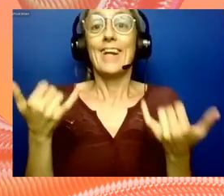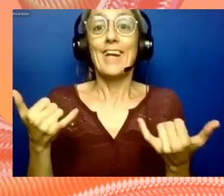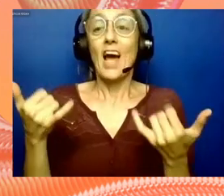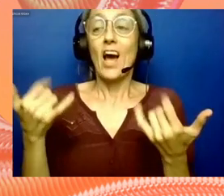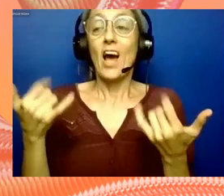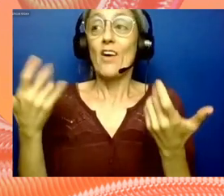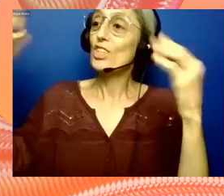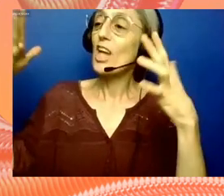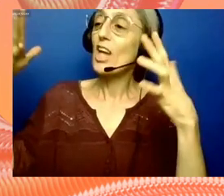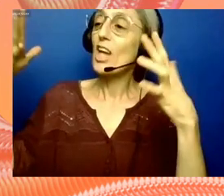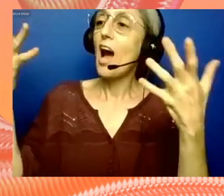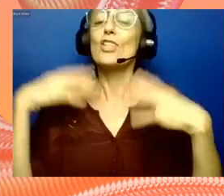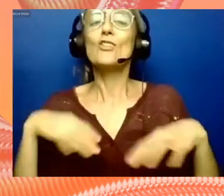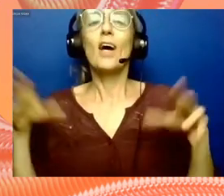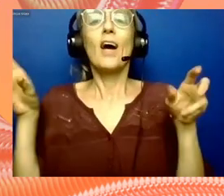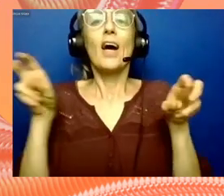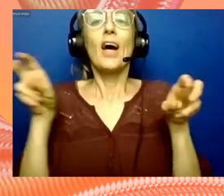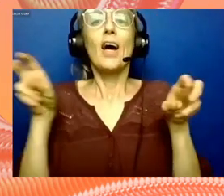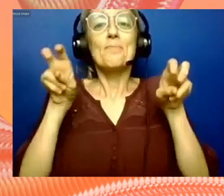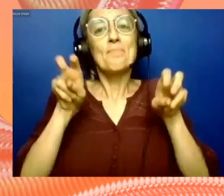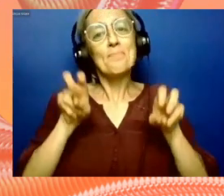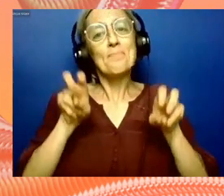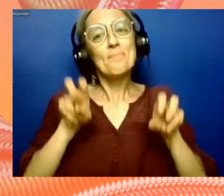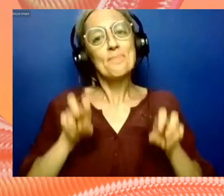just relaxing while I'm like